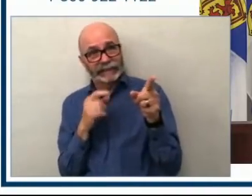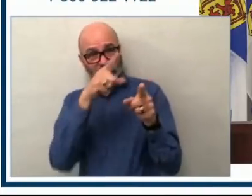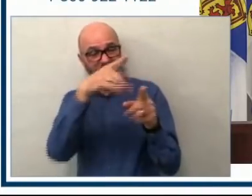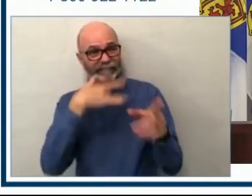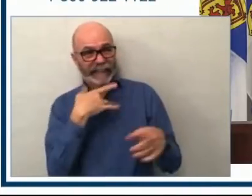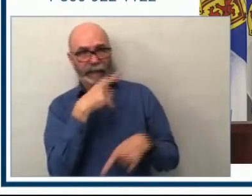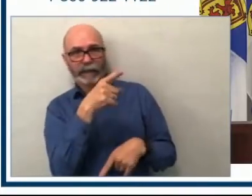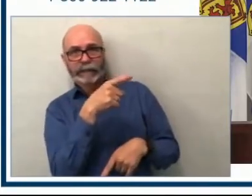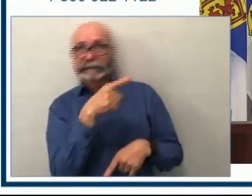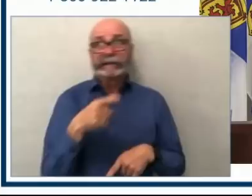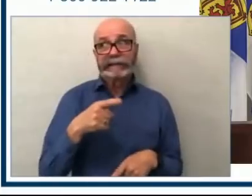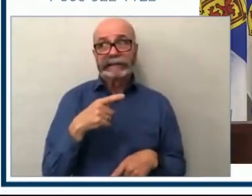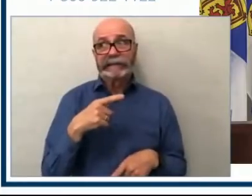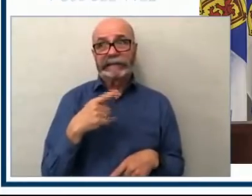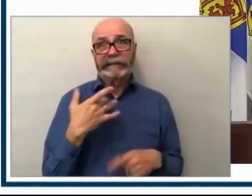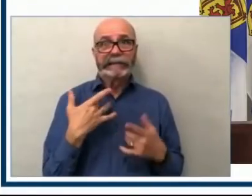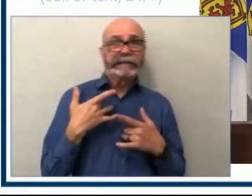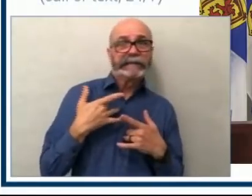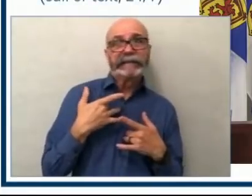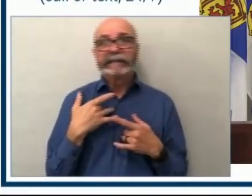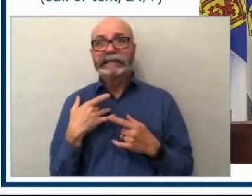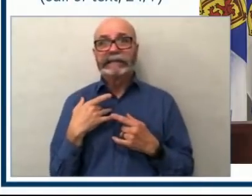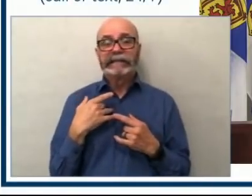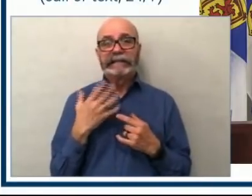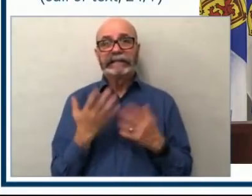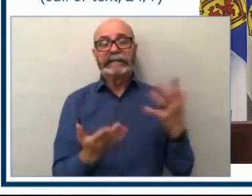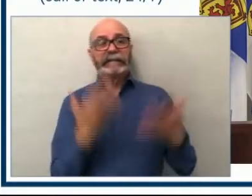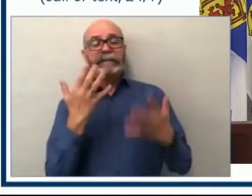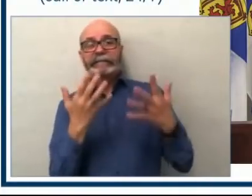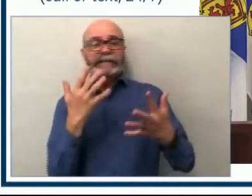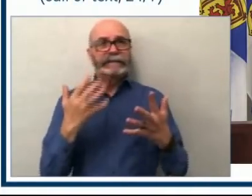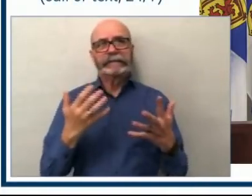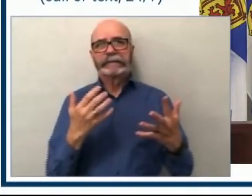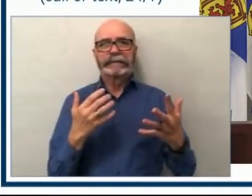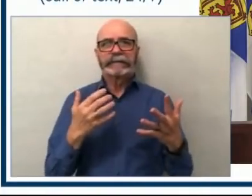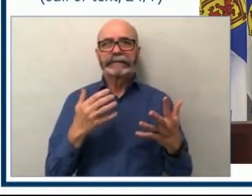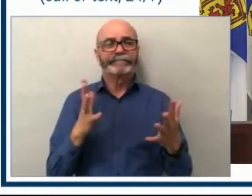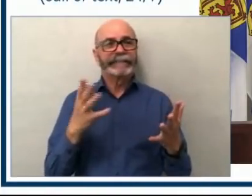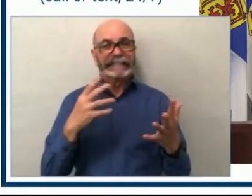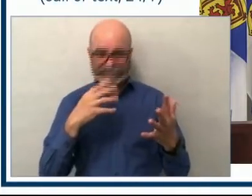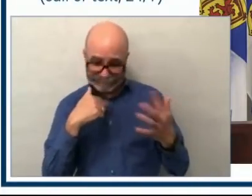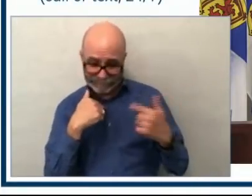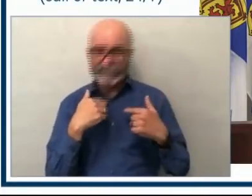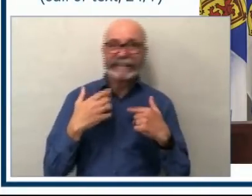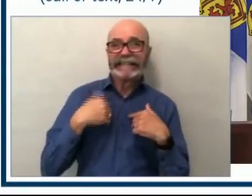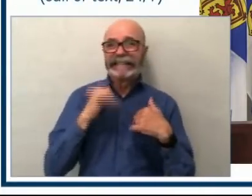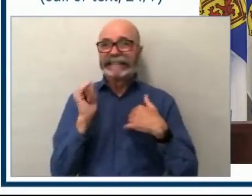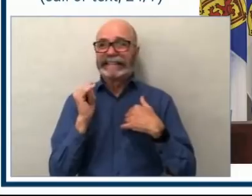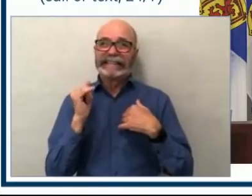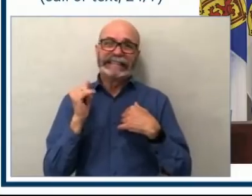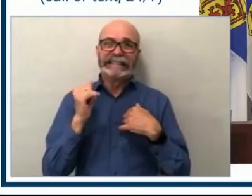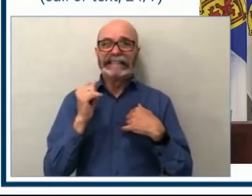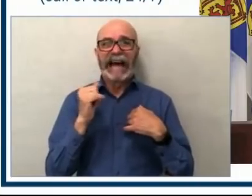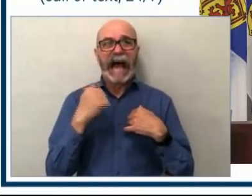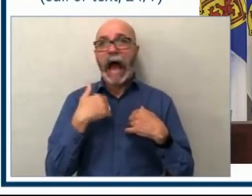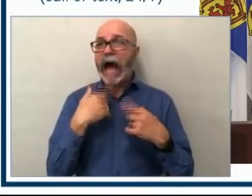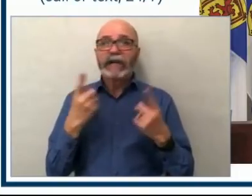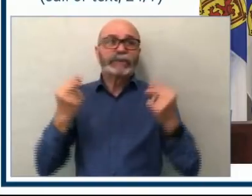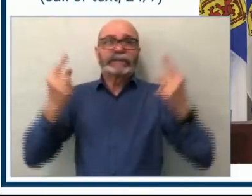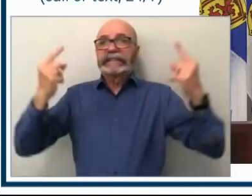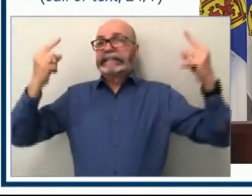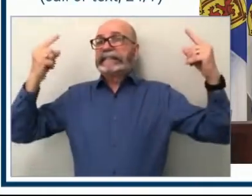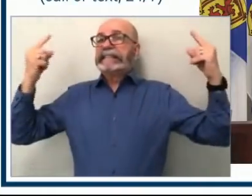again, about the conservative approach we have to meeting out our vaccine? Might we be a little more